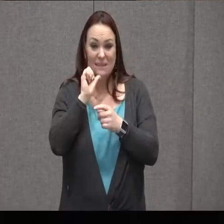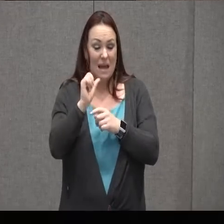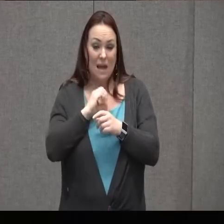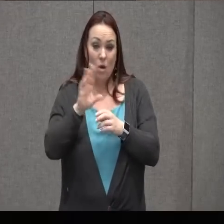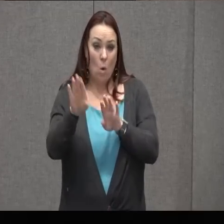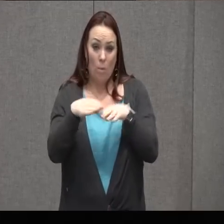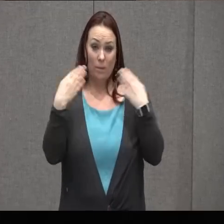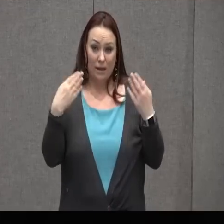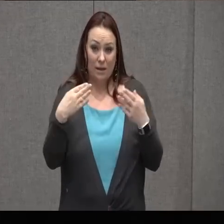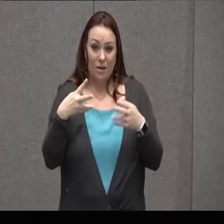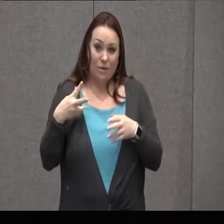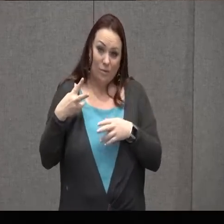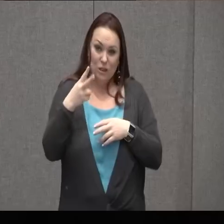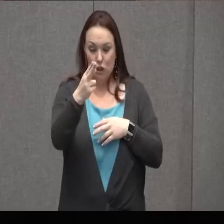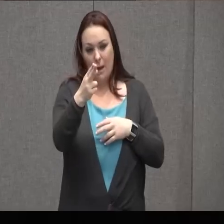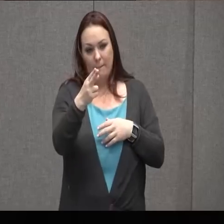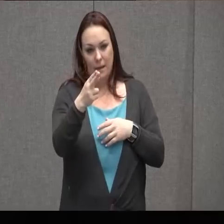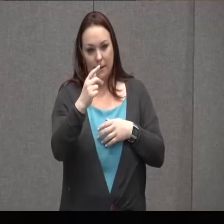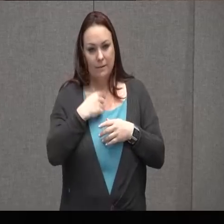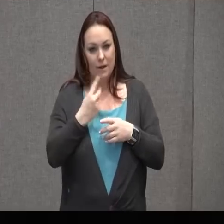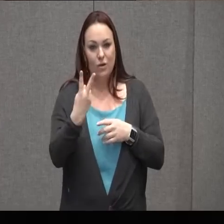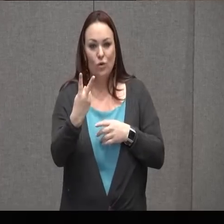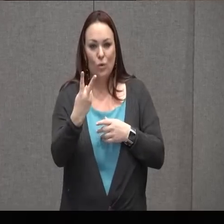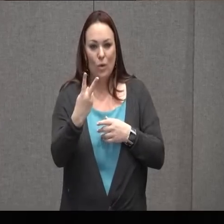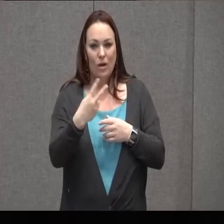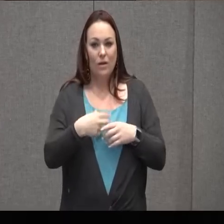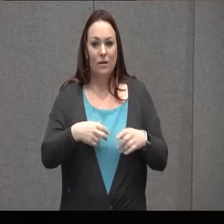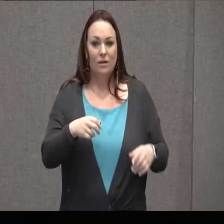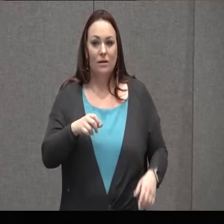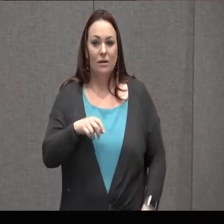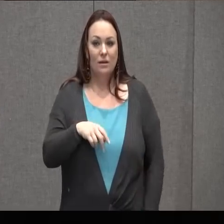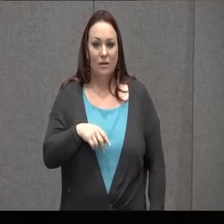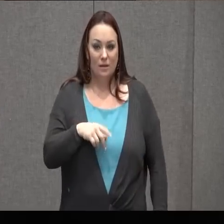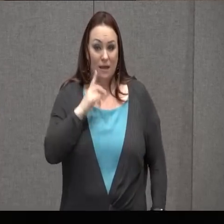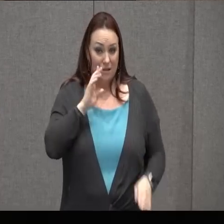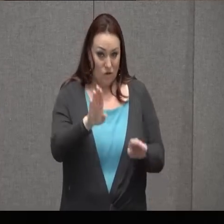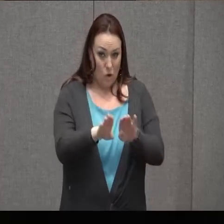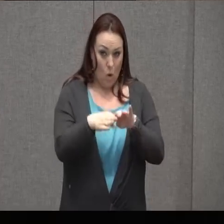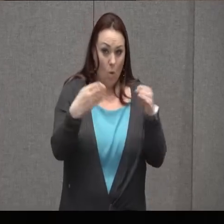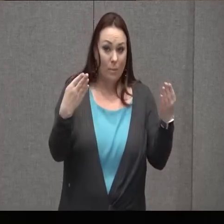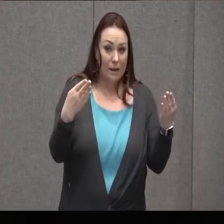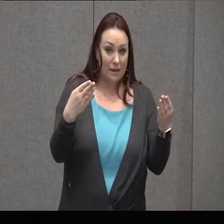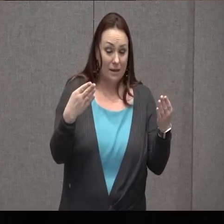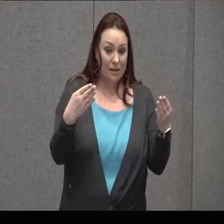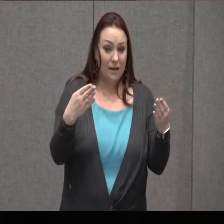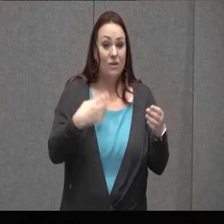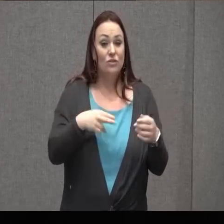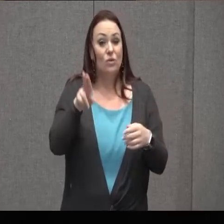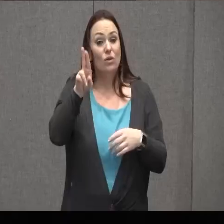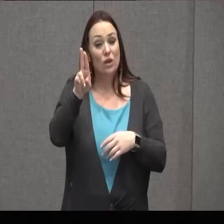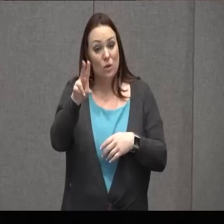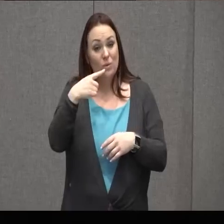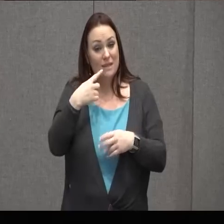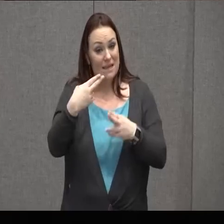basically chopping this word into two syllables. Chew, this is open, so the U says its